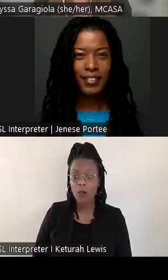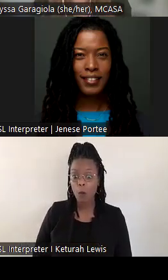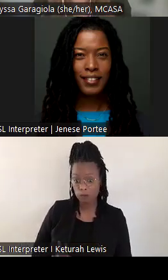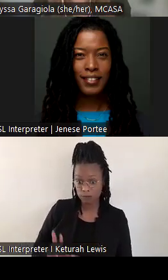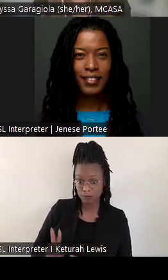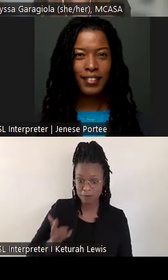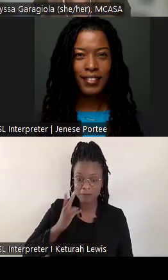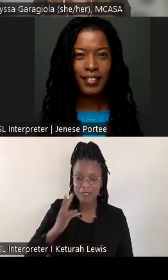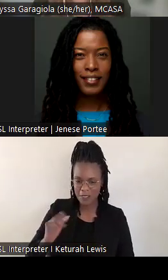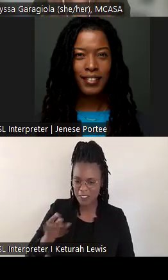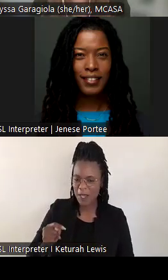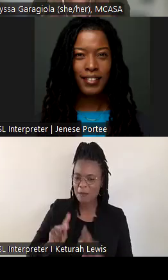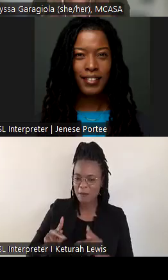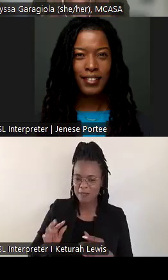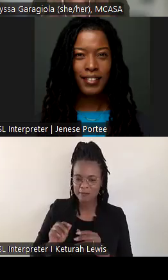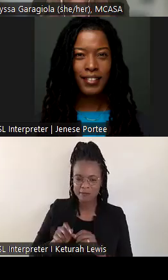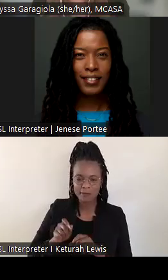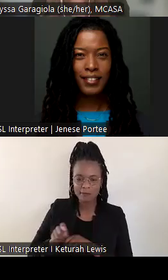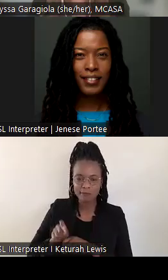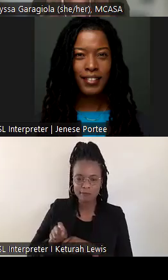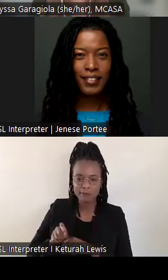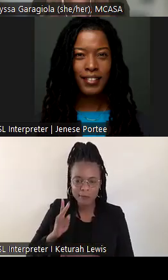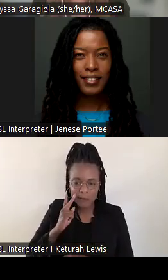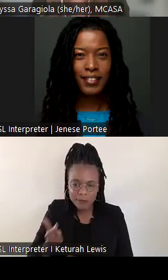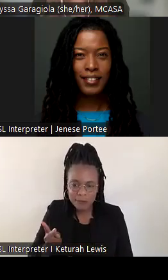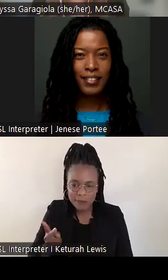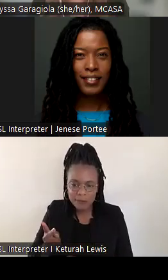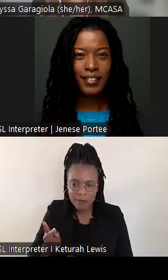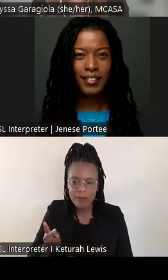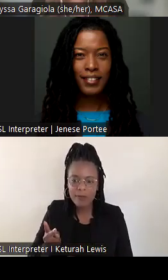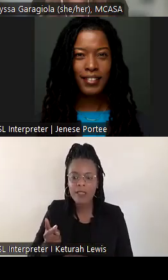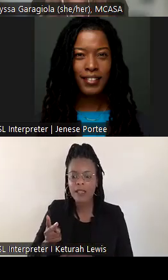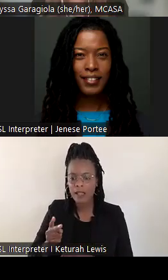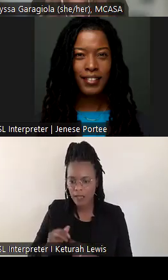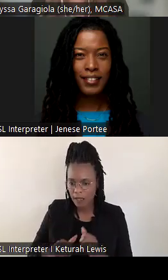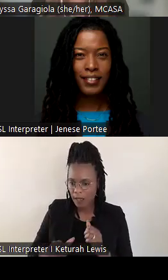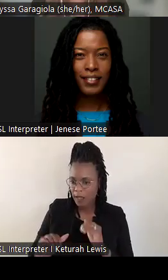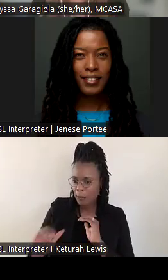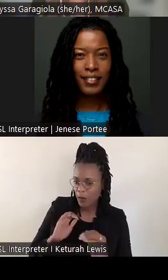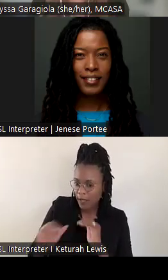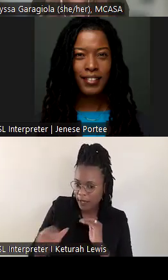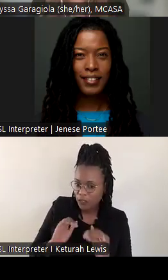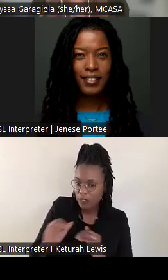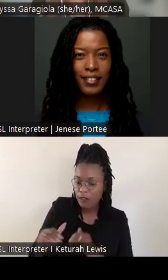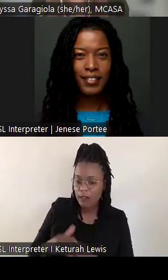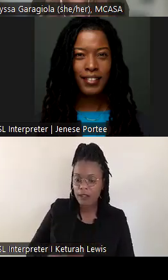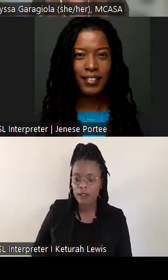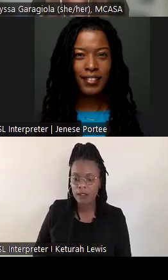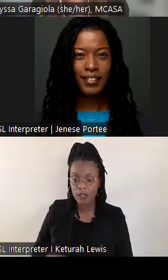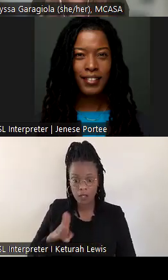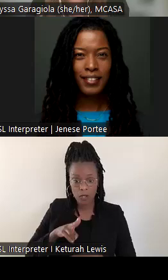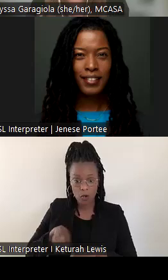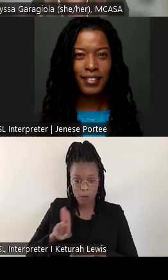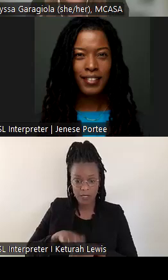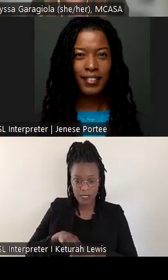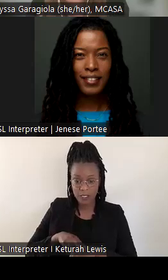some examples already here. So how you communicate, the normalization of